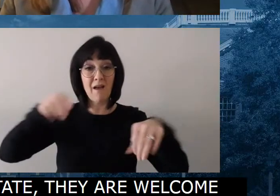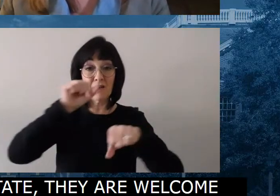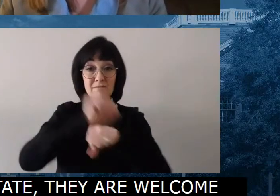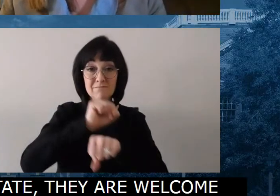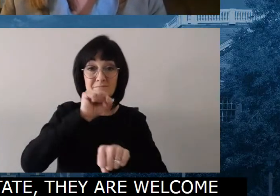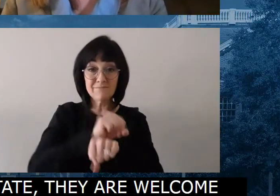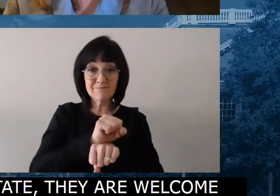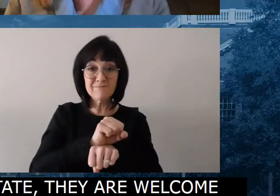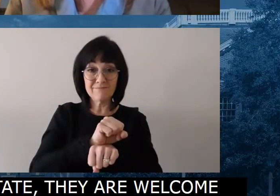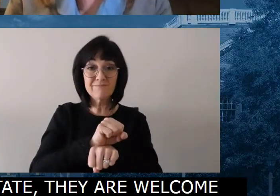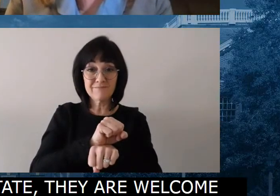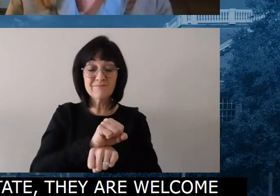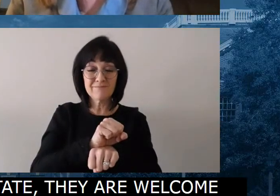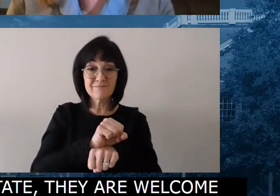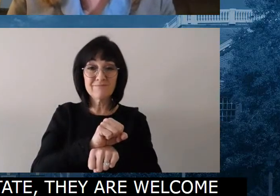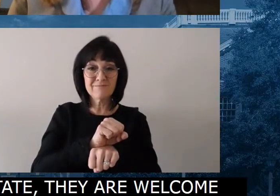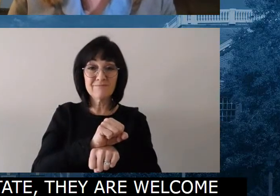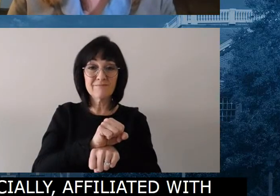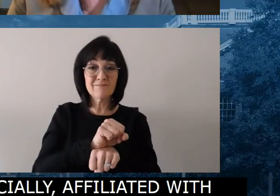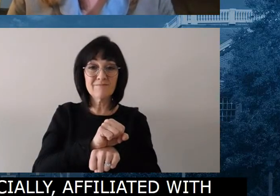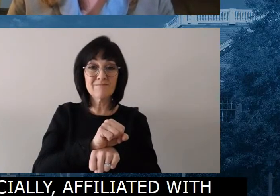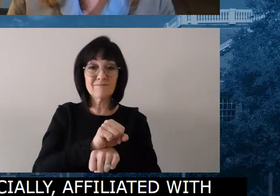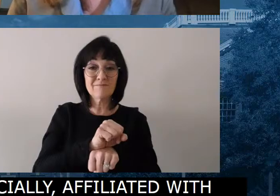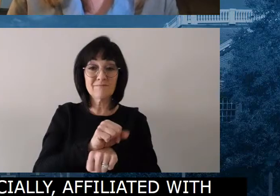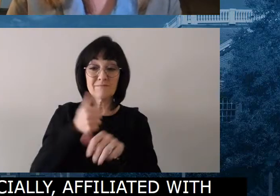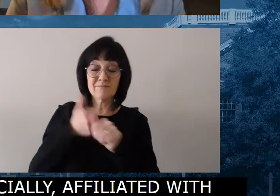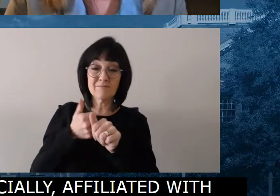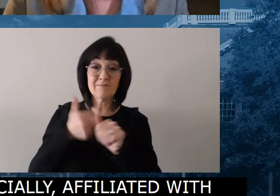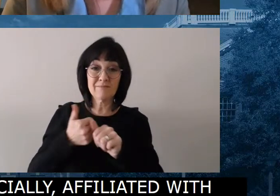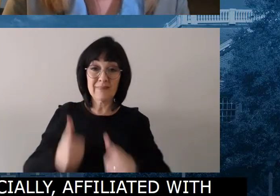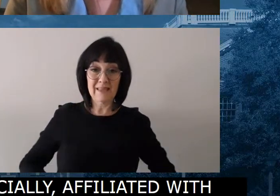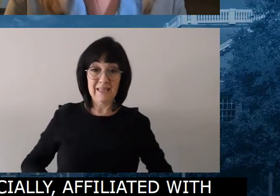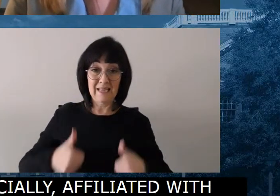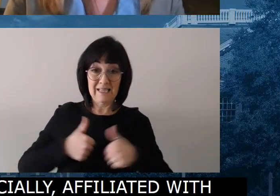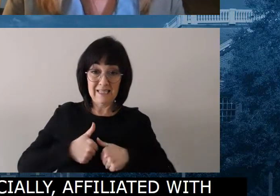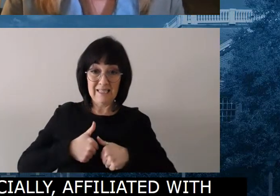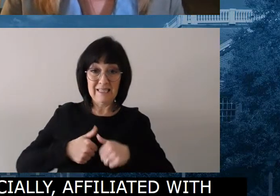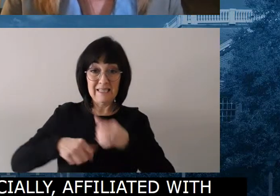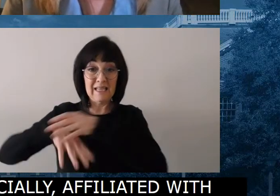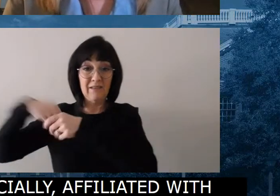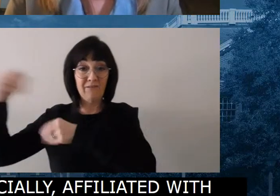in the state of Delaware but live elsewhere are